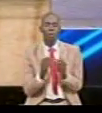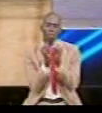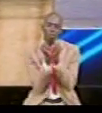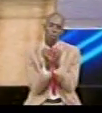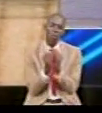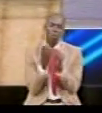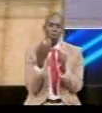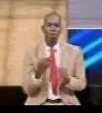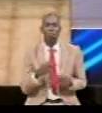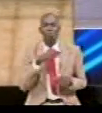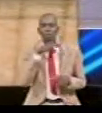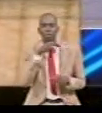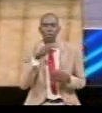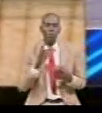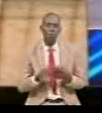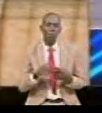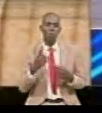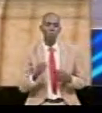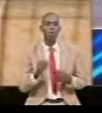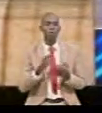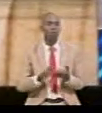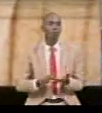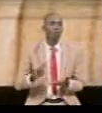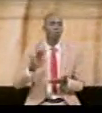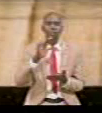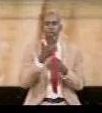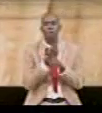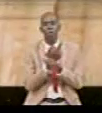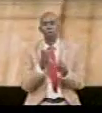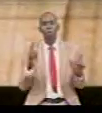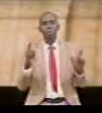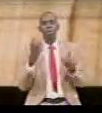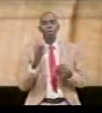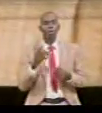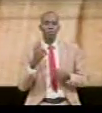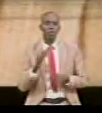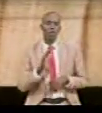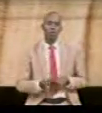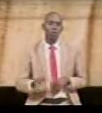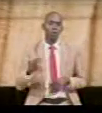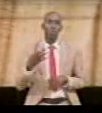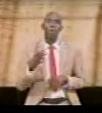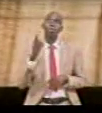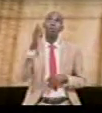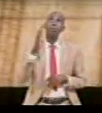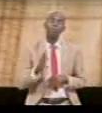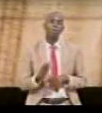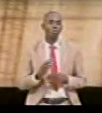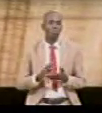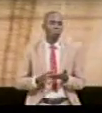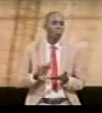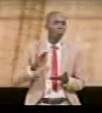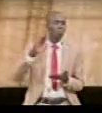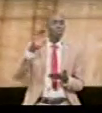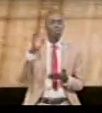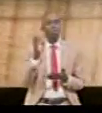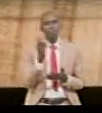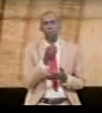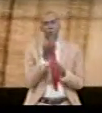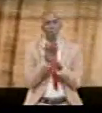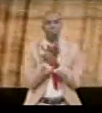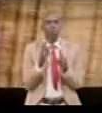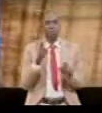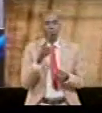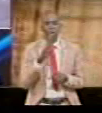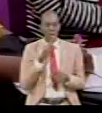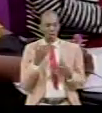the glorious liberty of the children of God. Glorious liberty. You are now a child of God